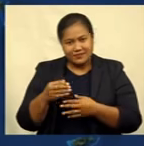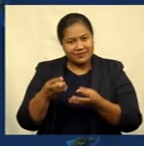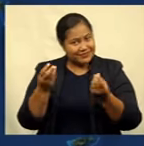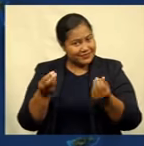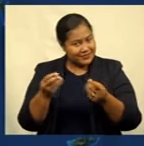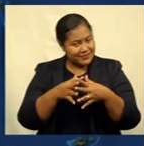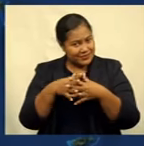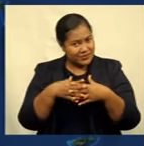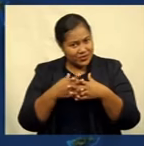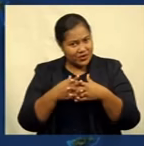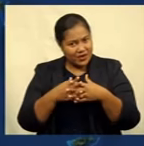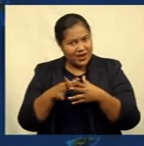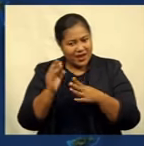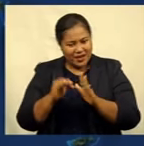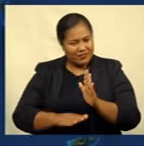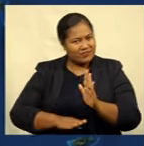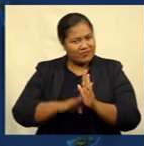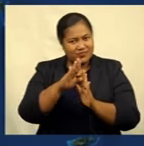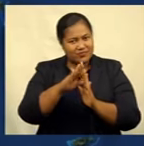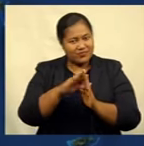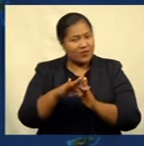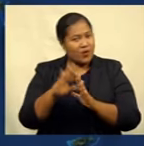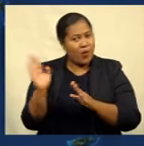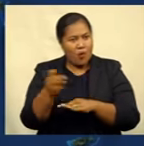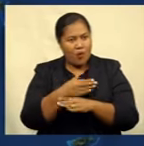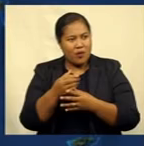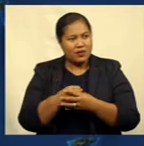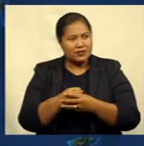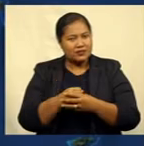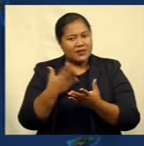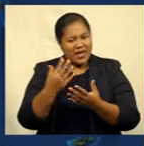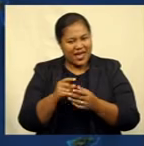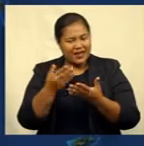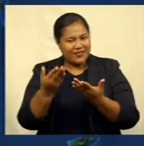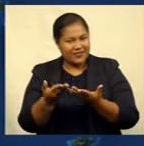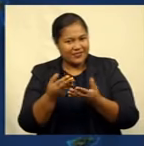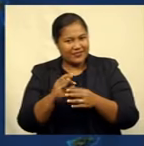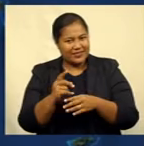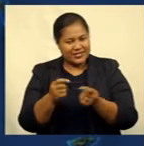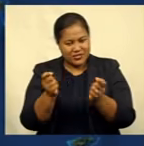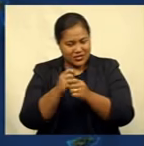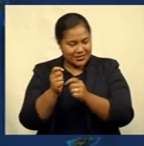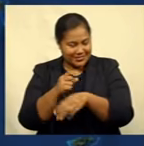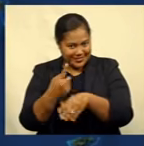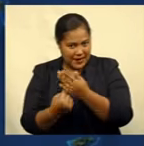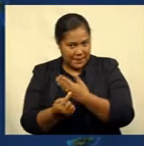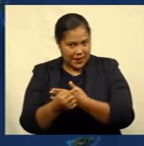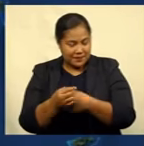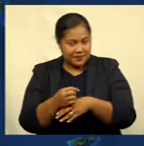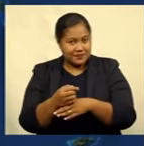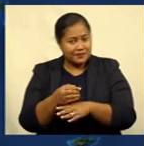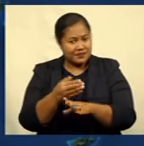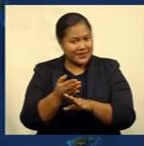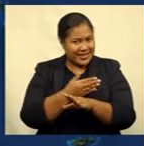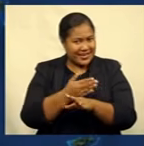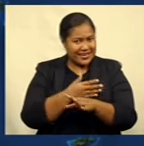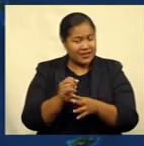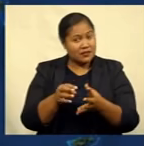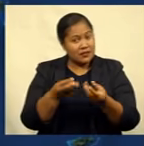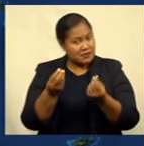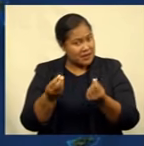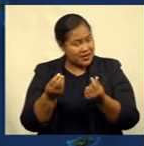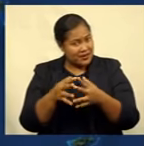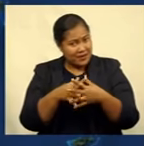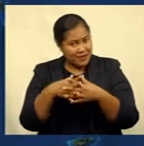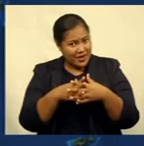edged higher overall in choppy trading, moving with the ebbs and flows of risk sentiment. Earlier in the session, the greenback slid in the